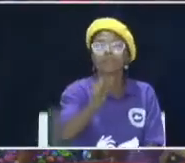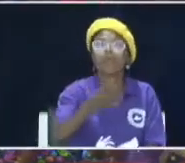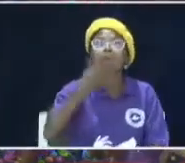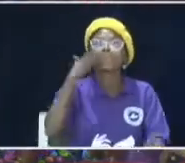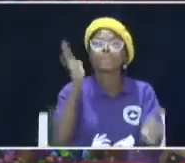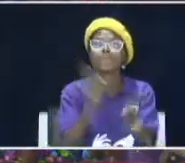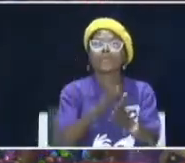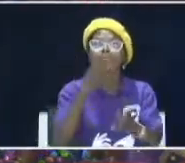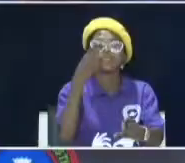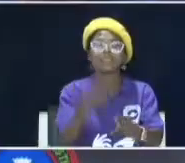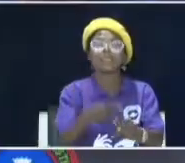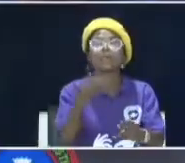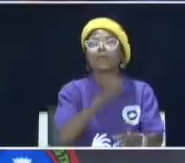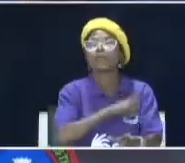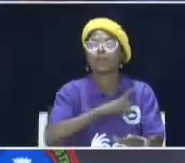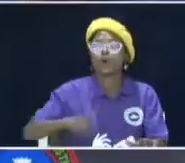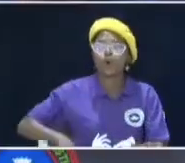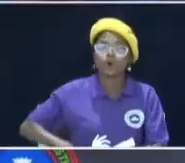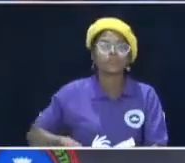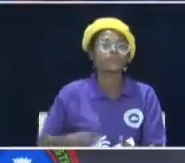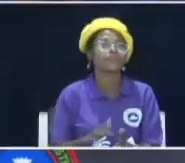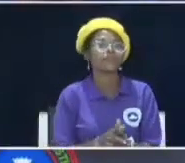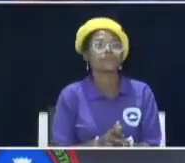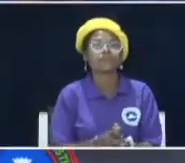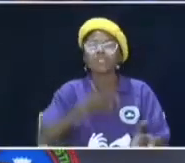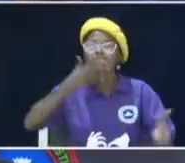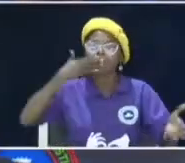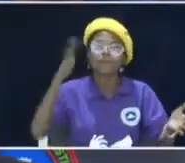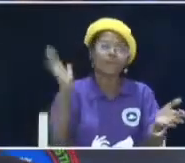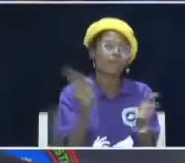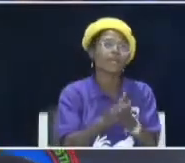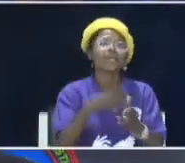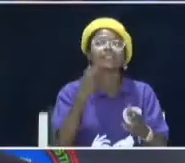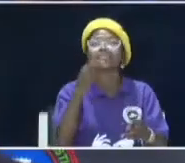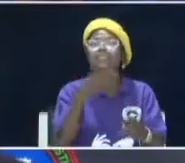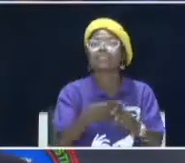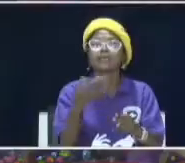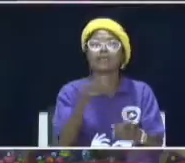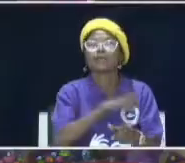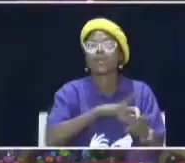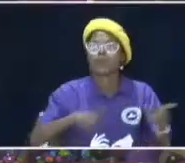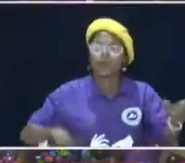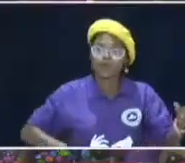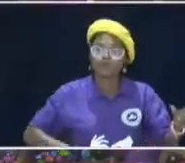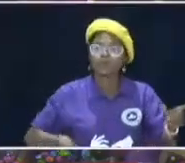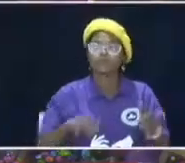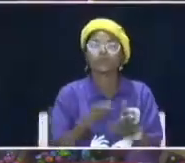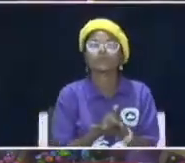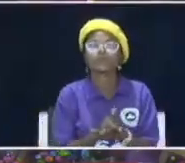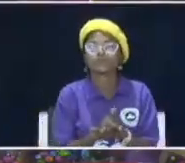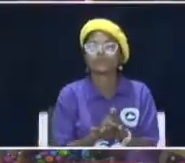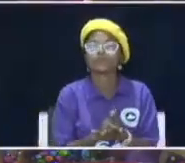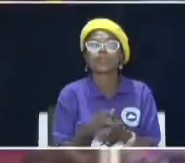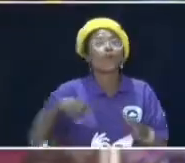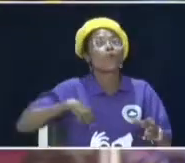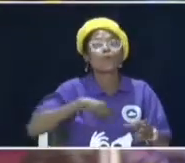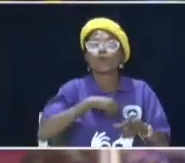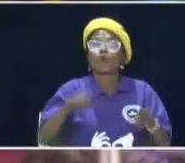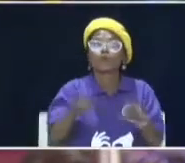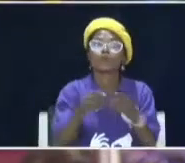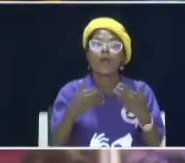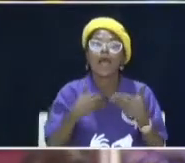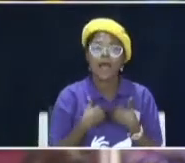name of the Lord. Praise the name of the Lord. We also